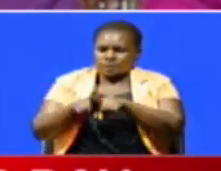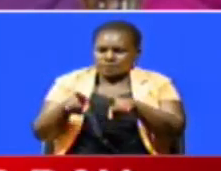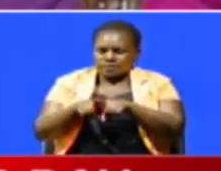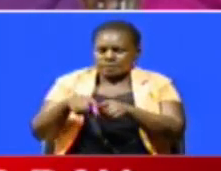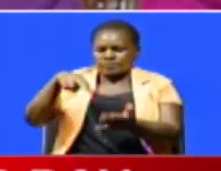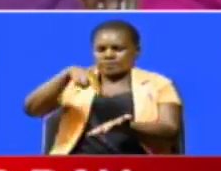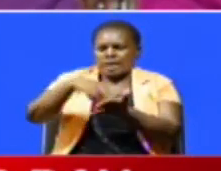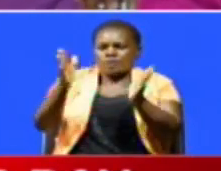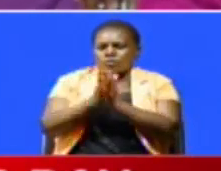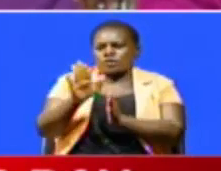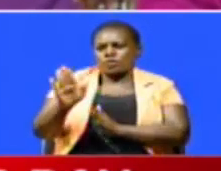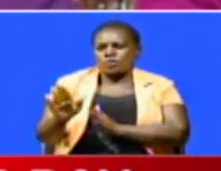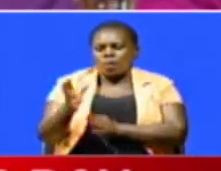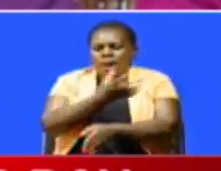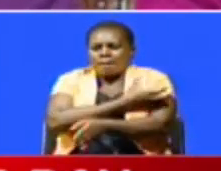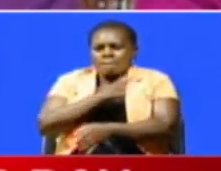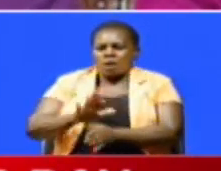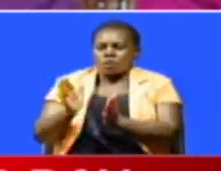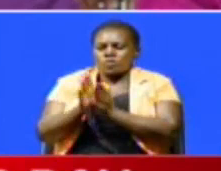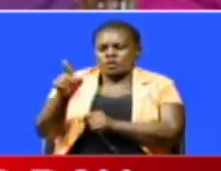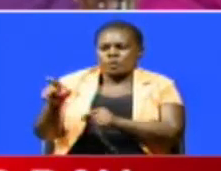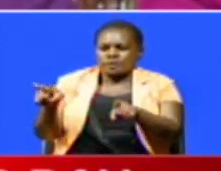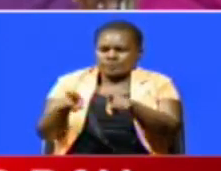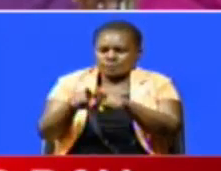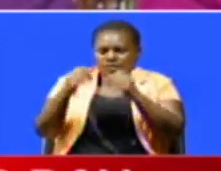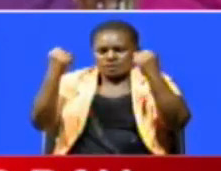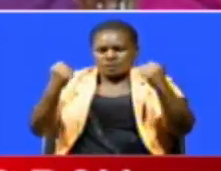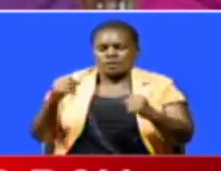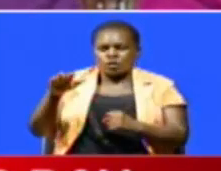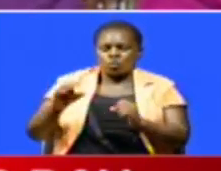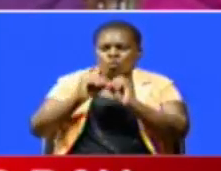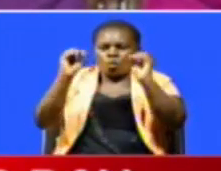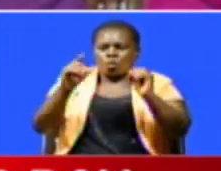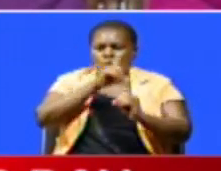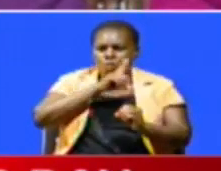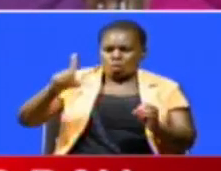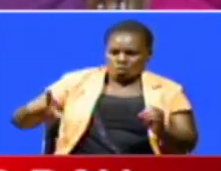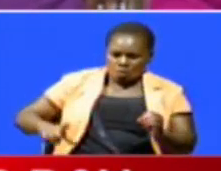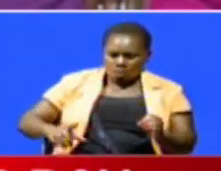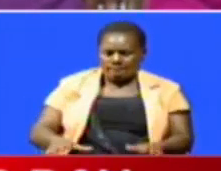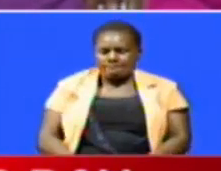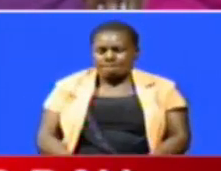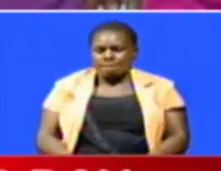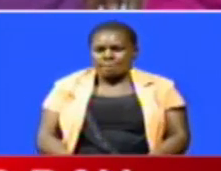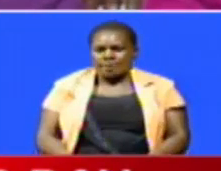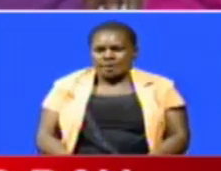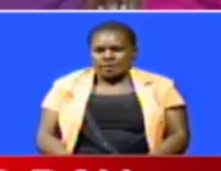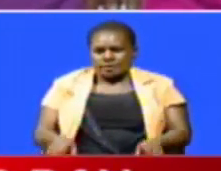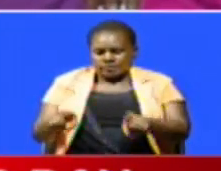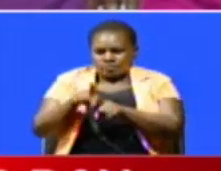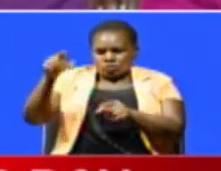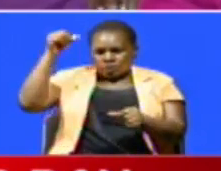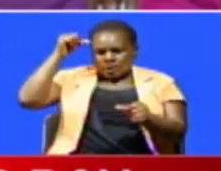together with you, be empowered by you and strengthened by you, O Father. It's you who has reminded